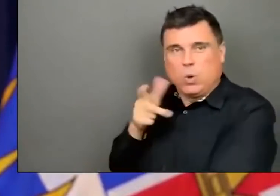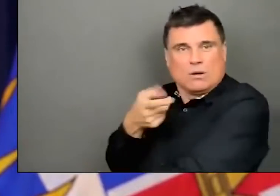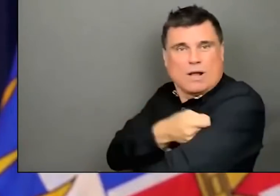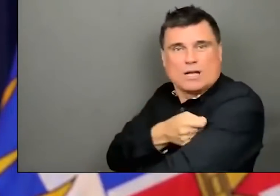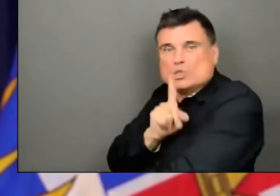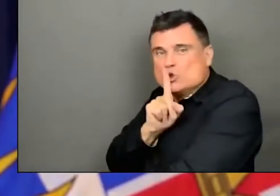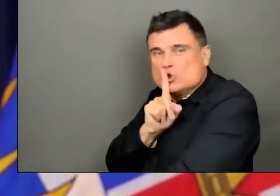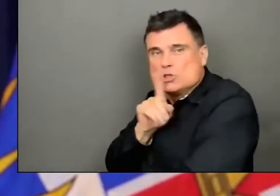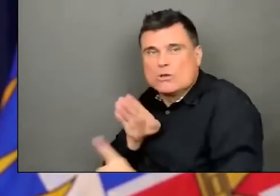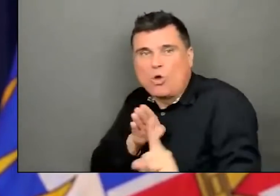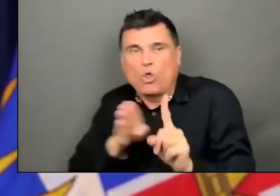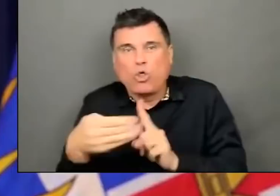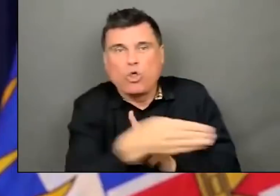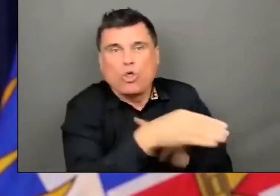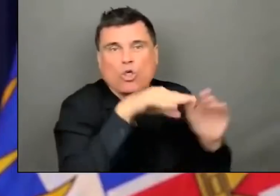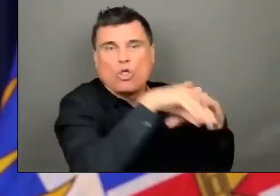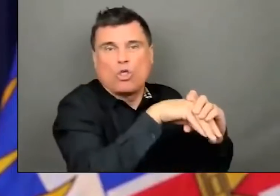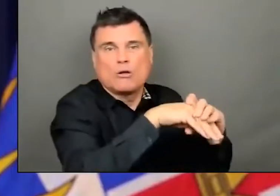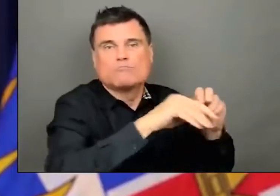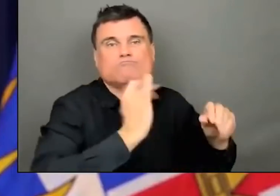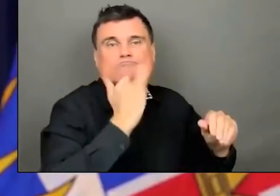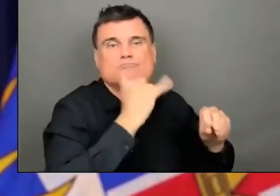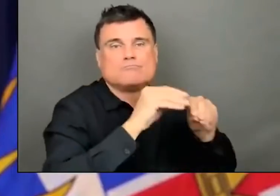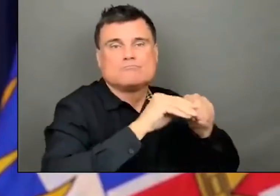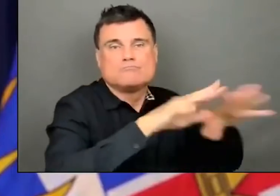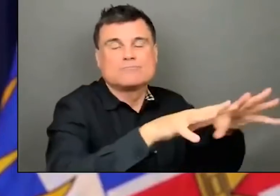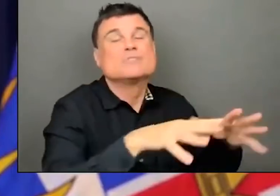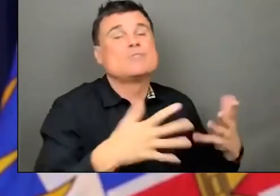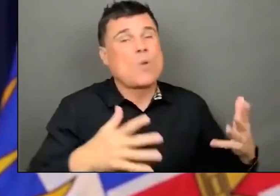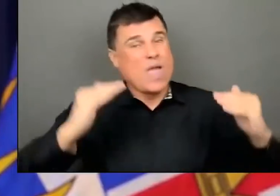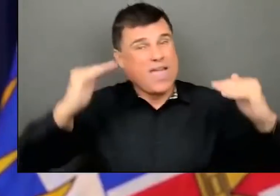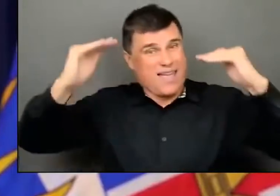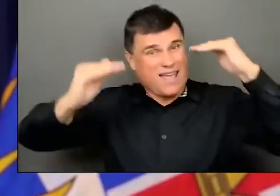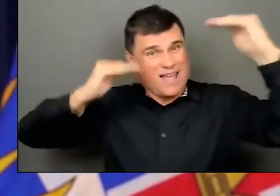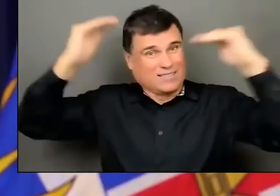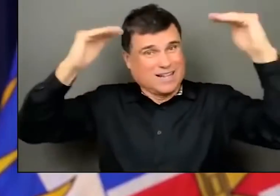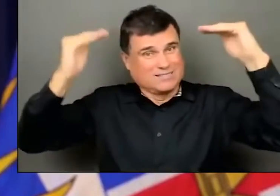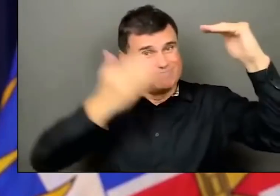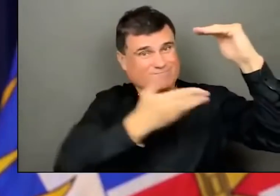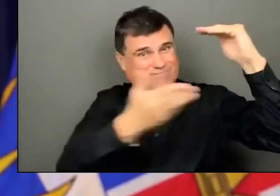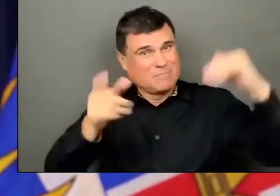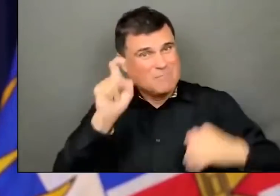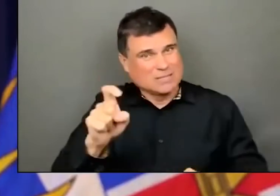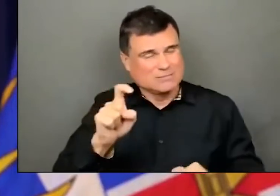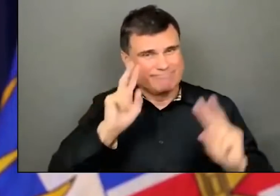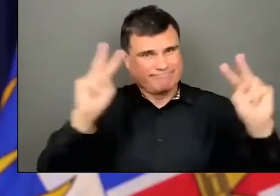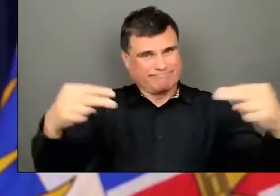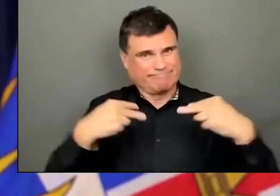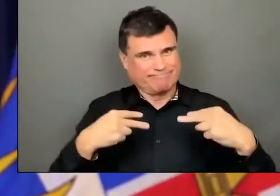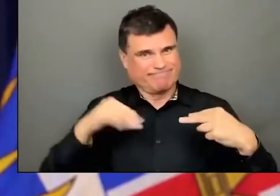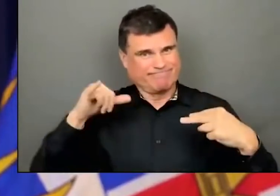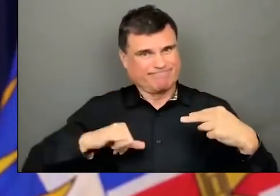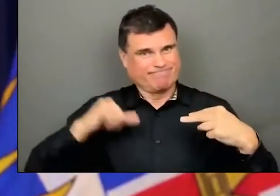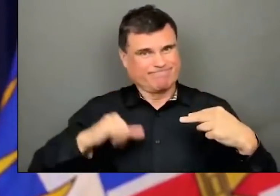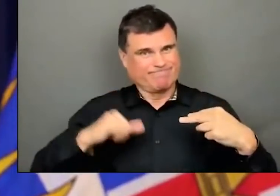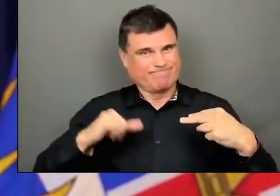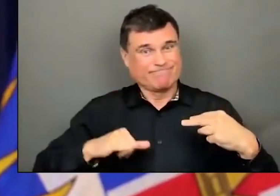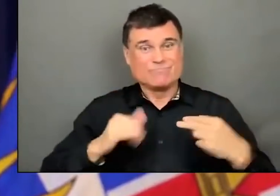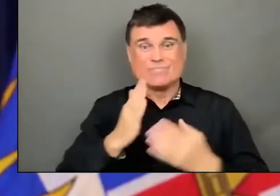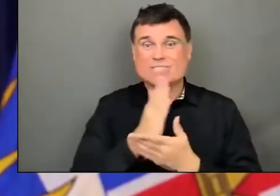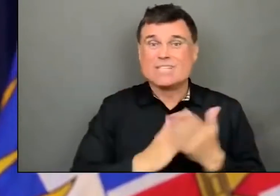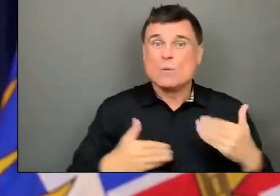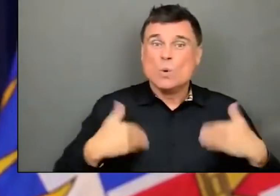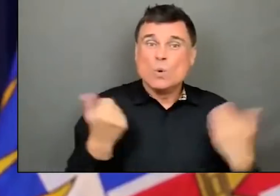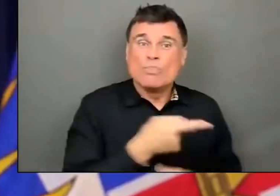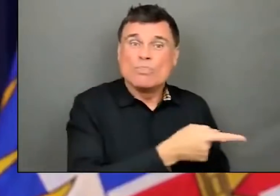in protecting children, particularly those who are too young to be vaccinated right now. So we have been working very closely with Via